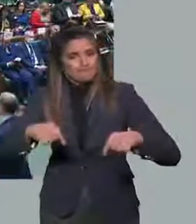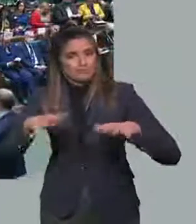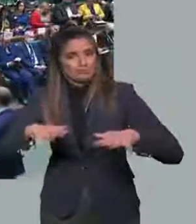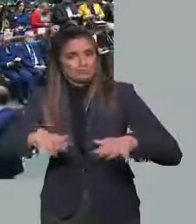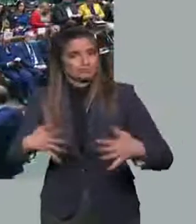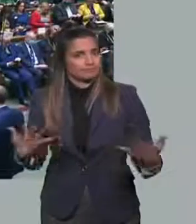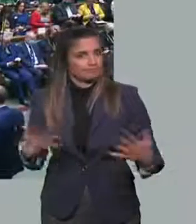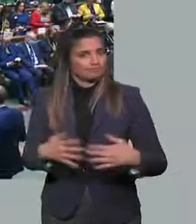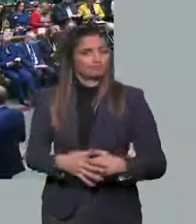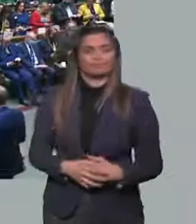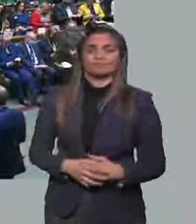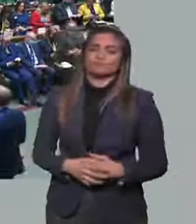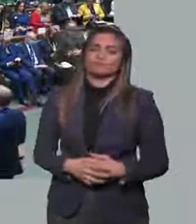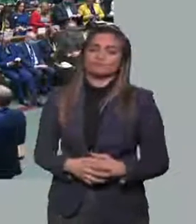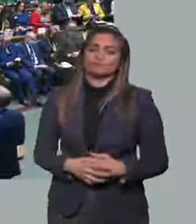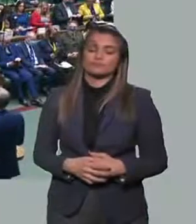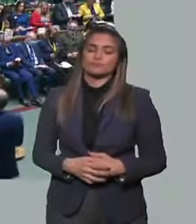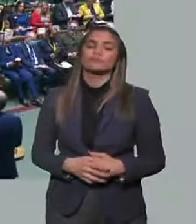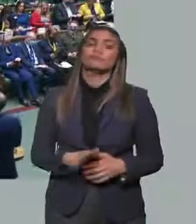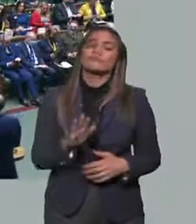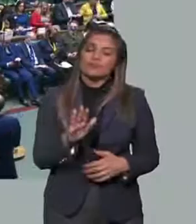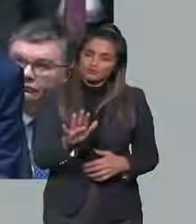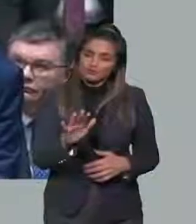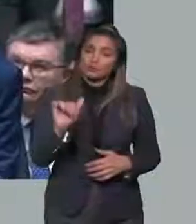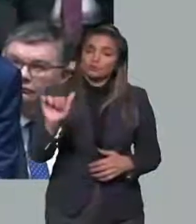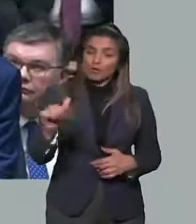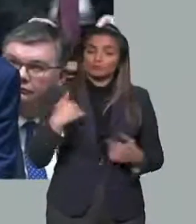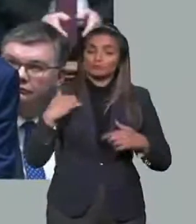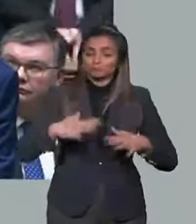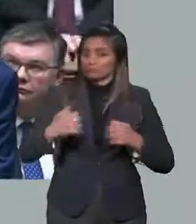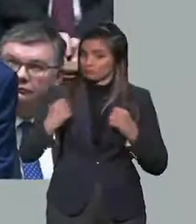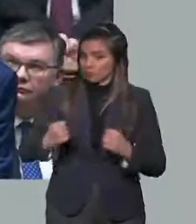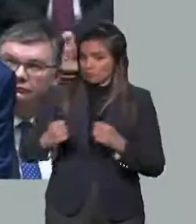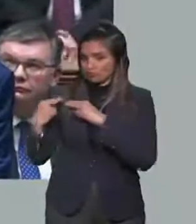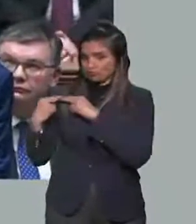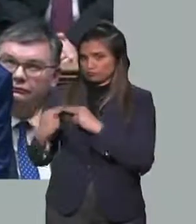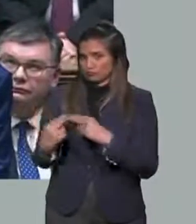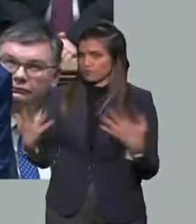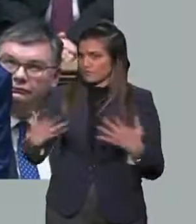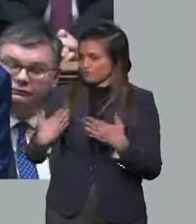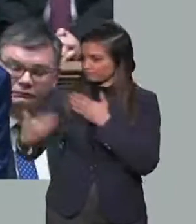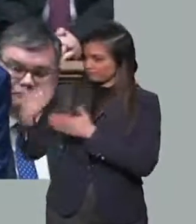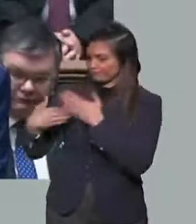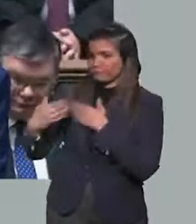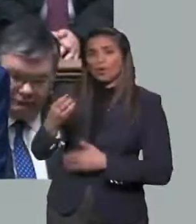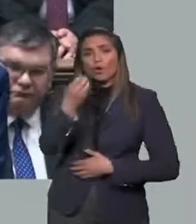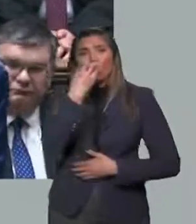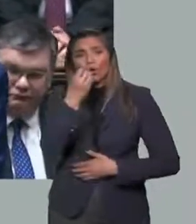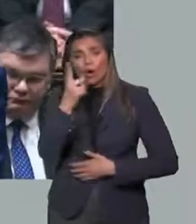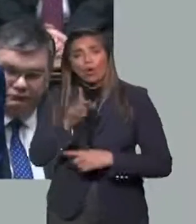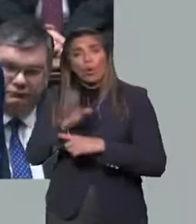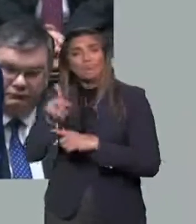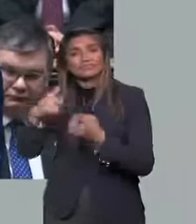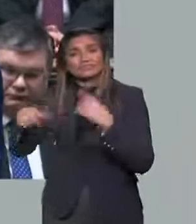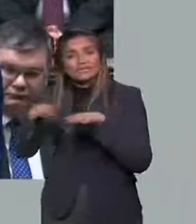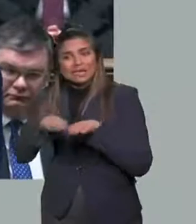Deputy Prime Minister. He's right that we have a strong tradition, and we've shown we've stepped up to the plate with the Hong Kong British National Overseas Citizens,